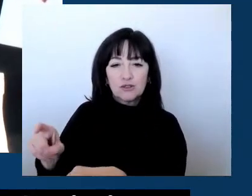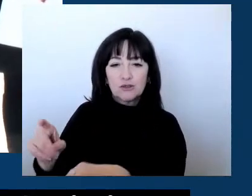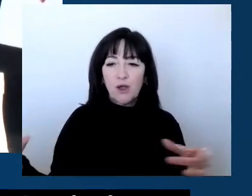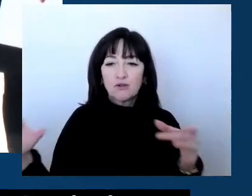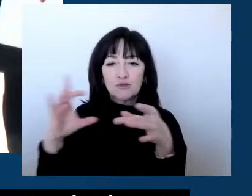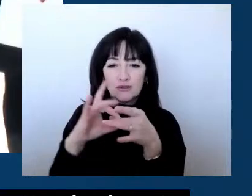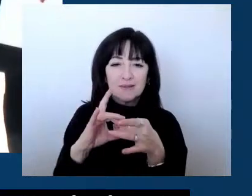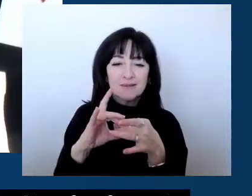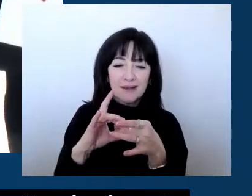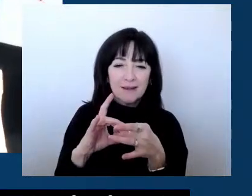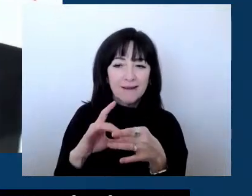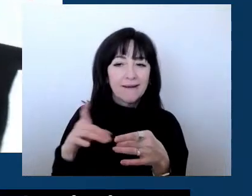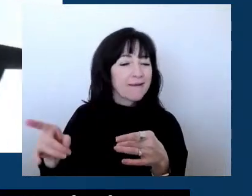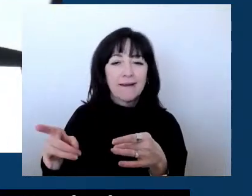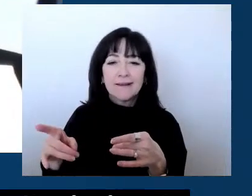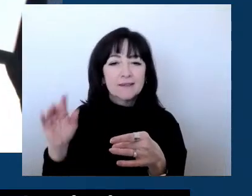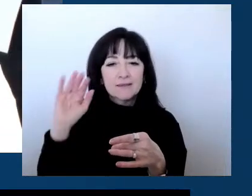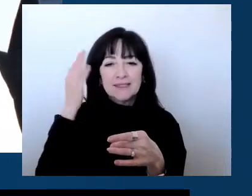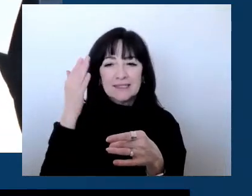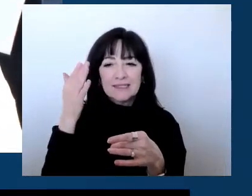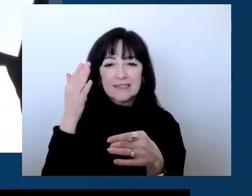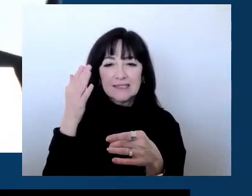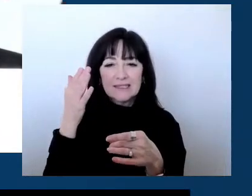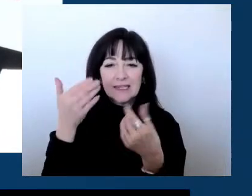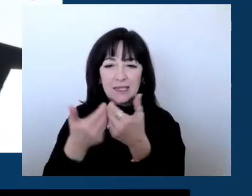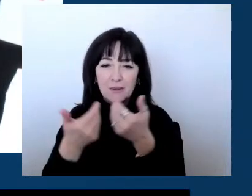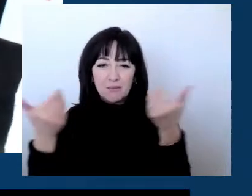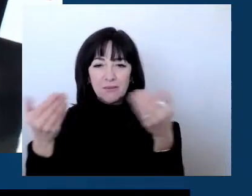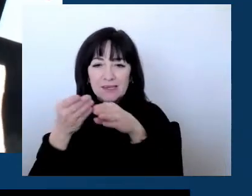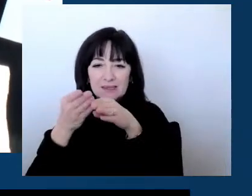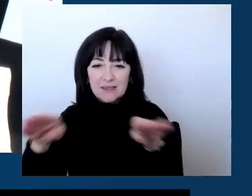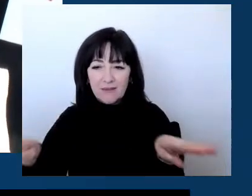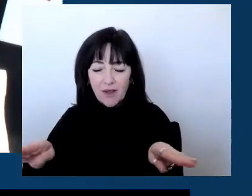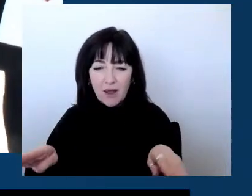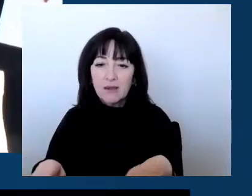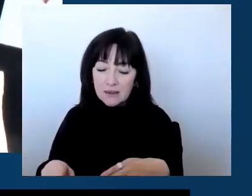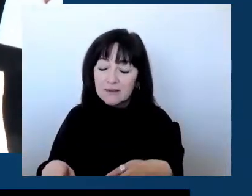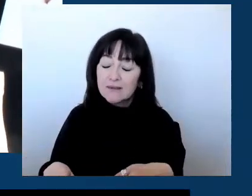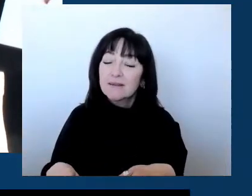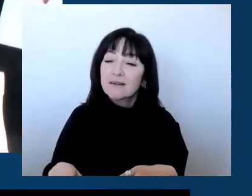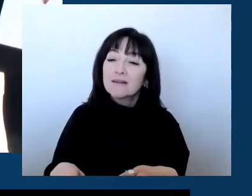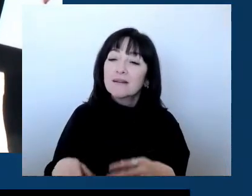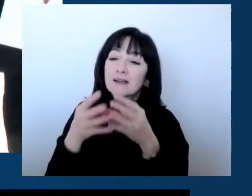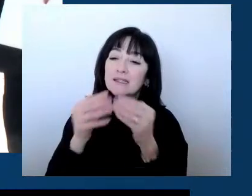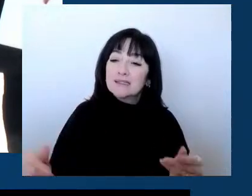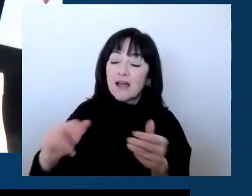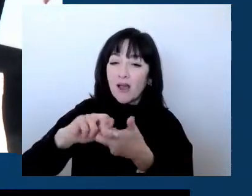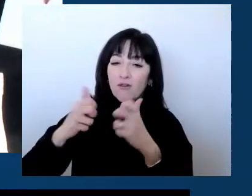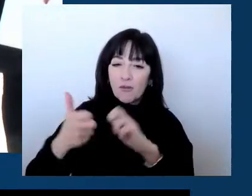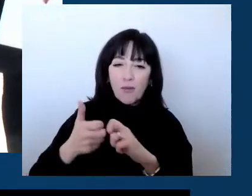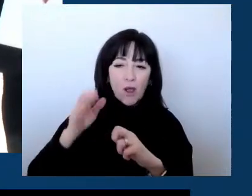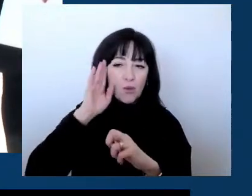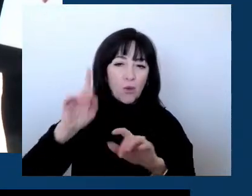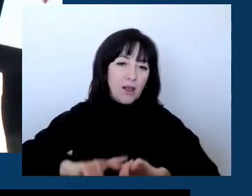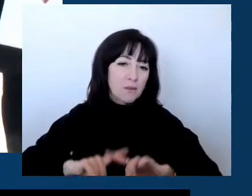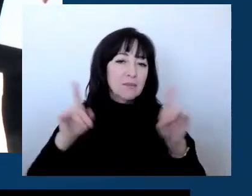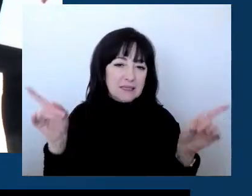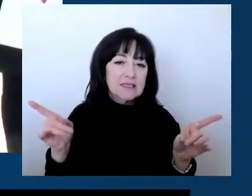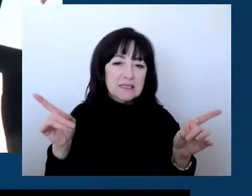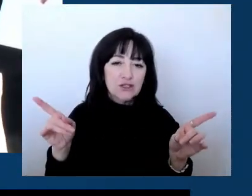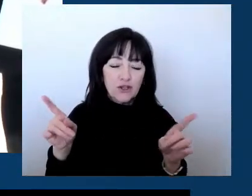divide. And we see examples of this all over the country. The solutions are going to be different based on the local context. And so we'll look